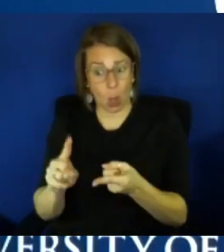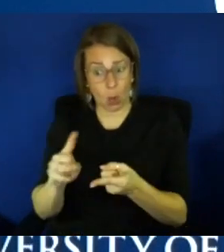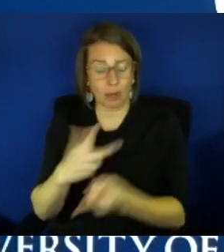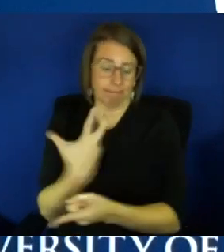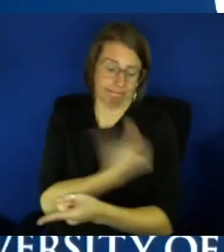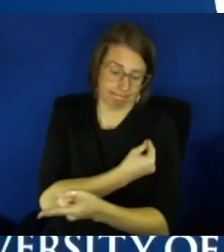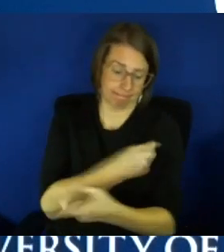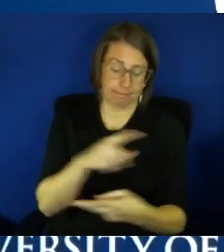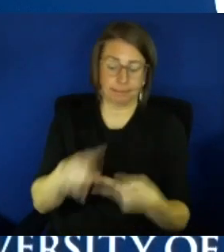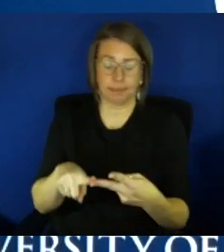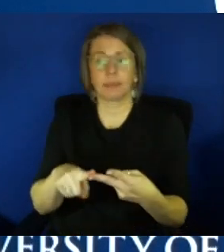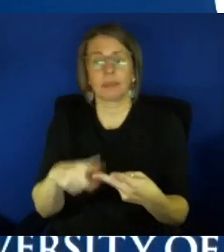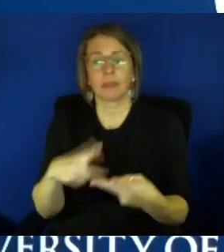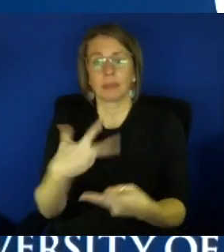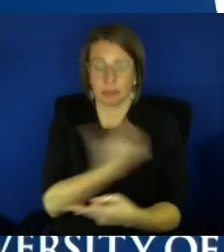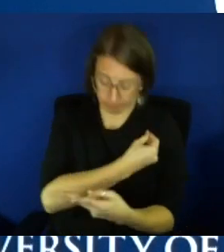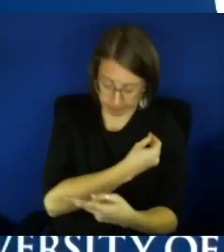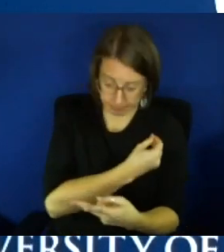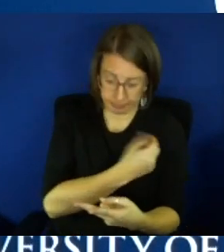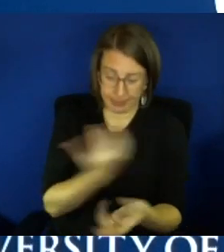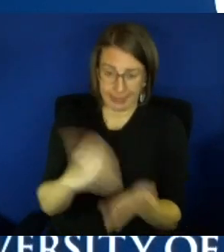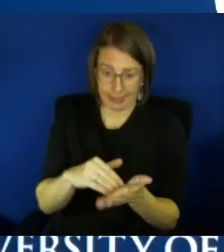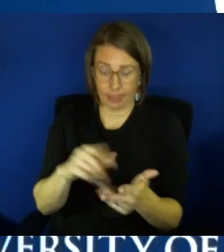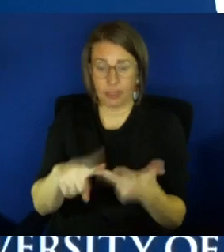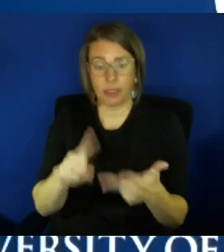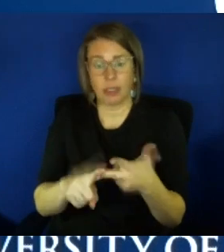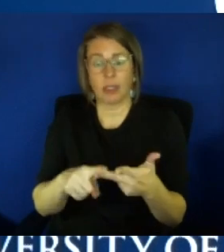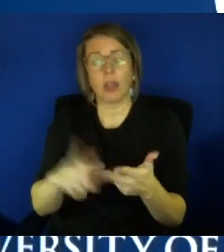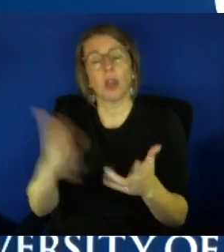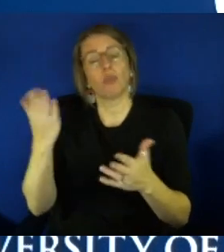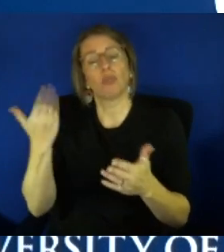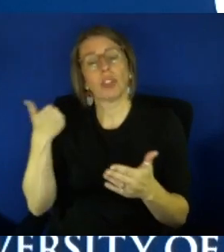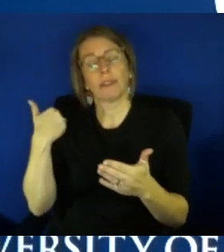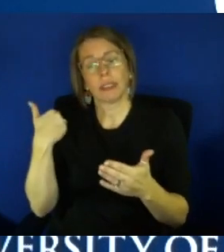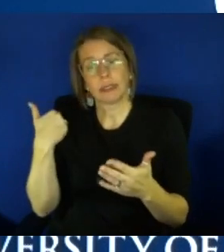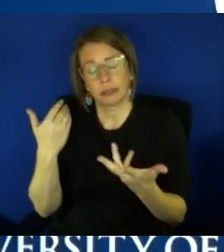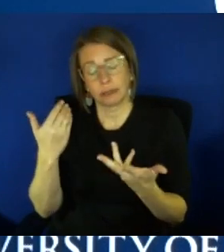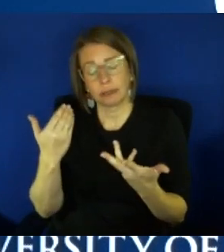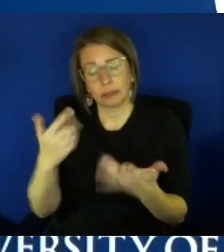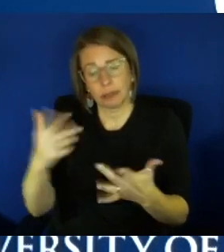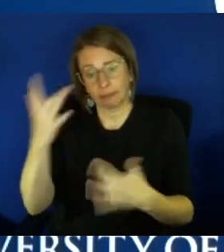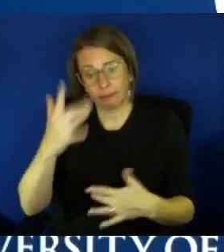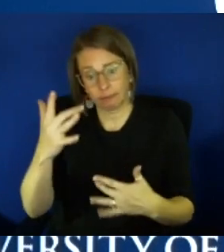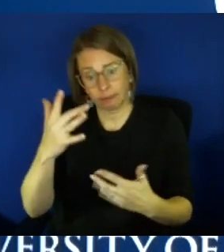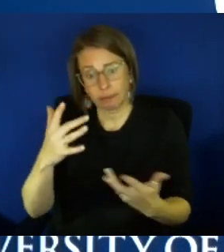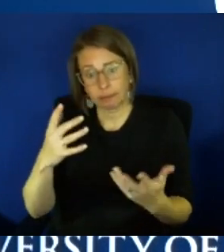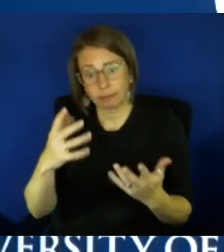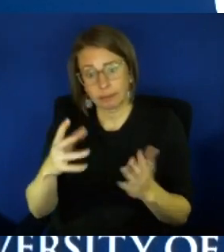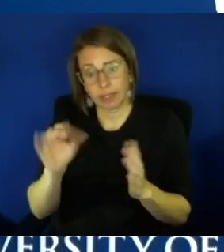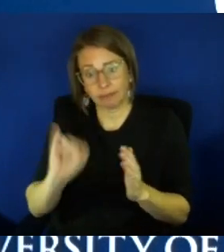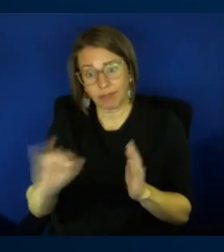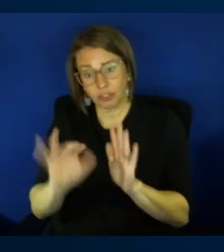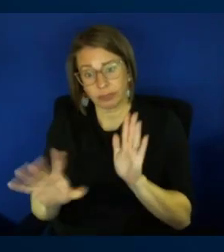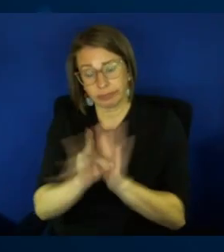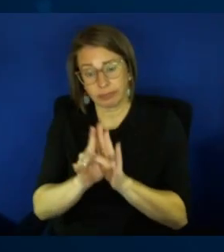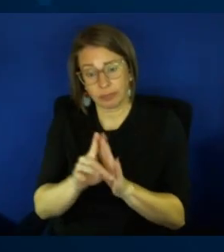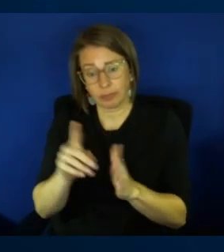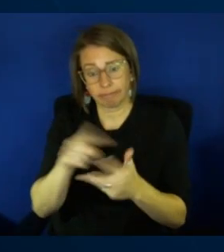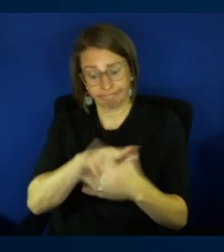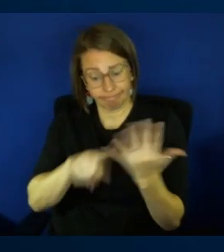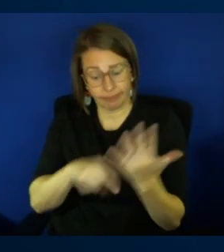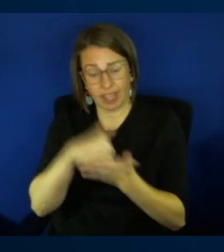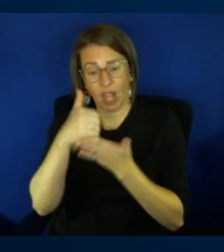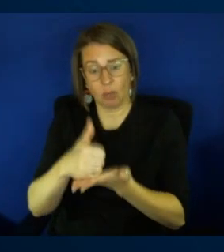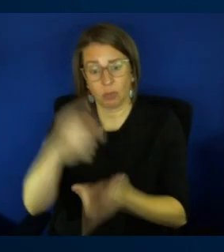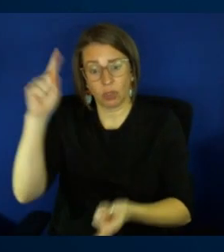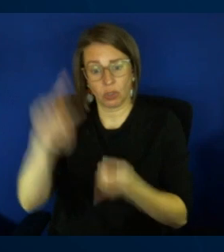and reinfection, and of course the antiviral drugs we do have to help reduce your chance of coming to the hospital. Marie